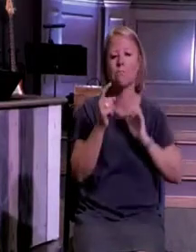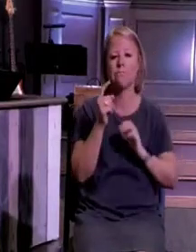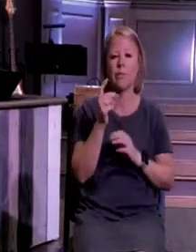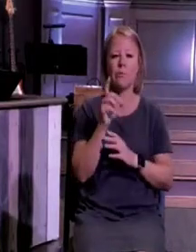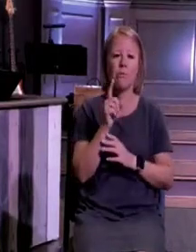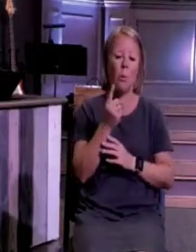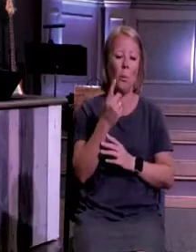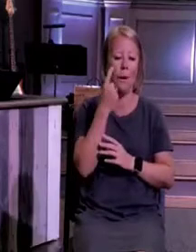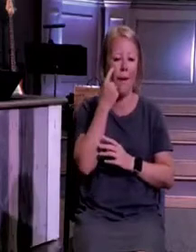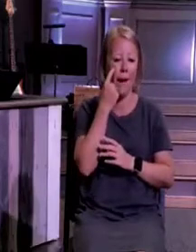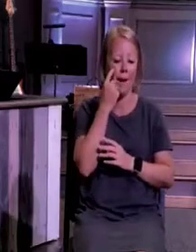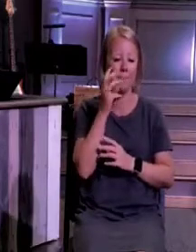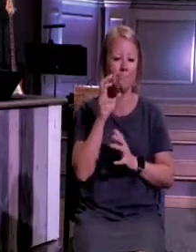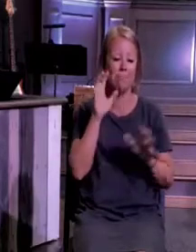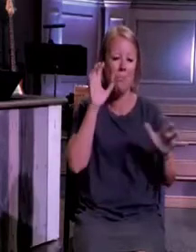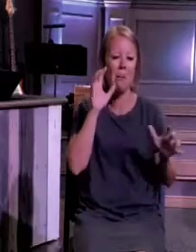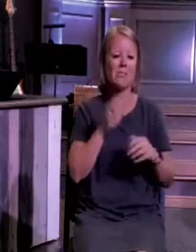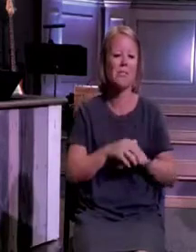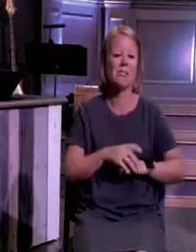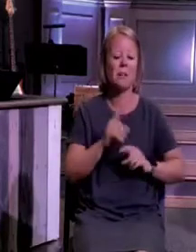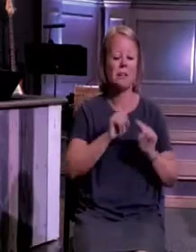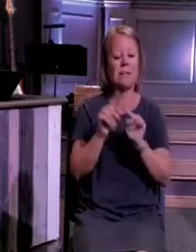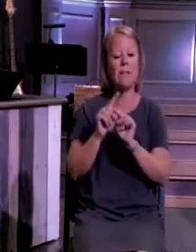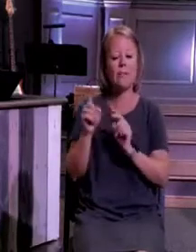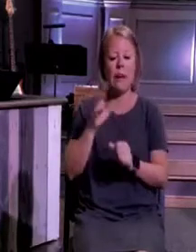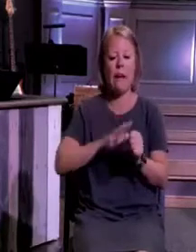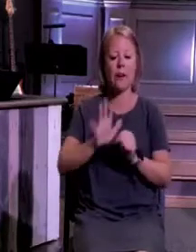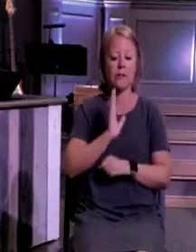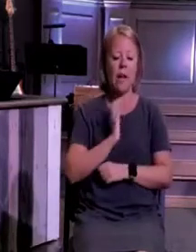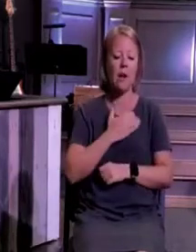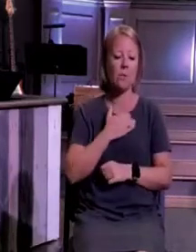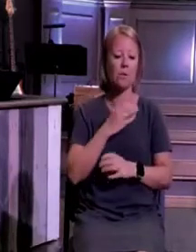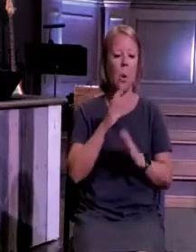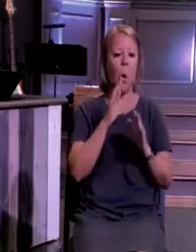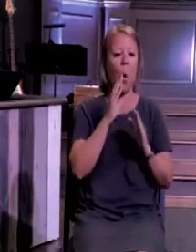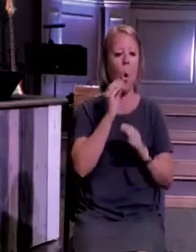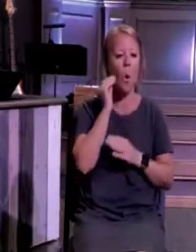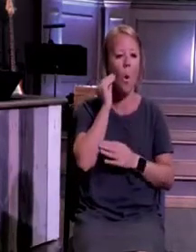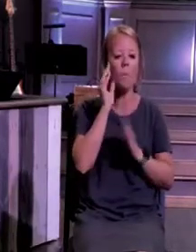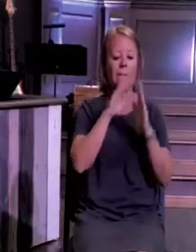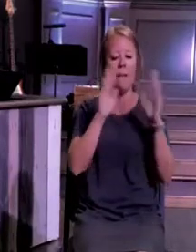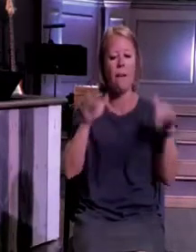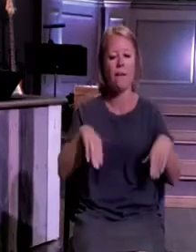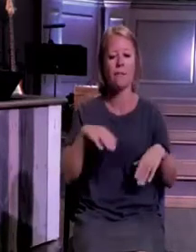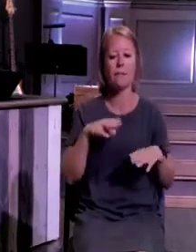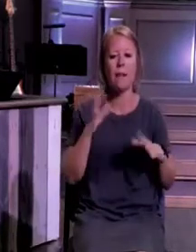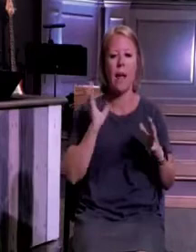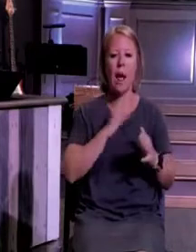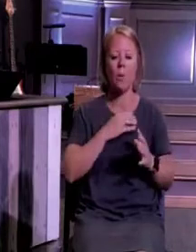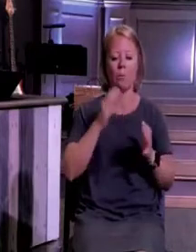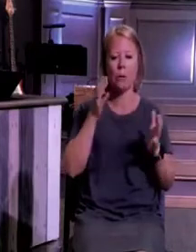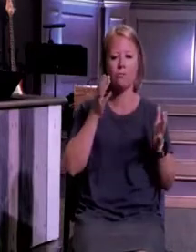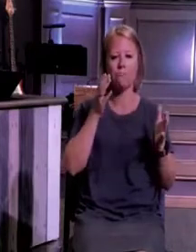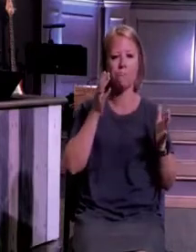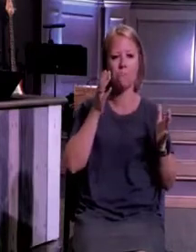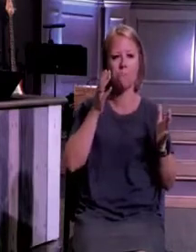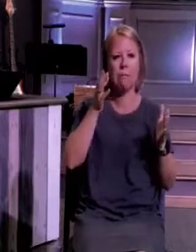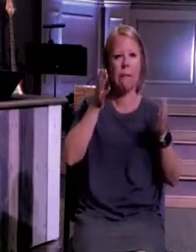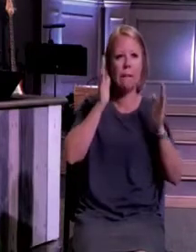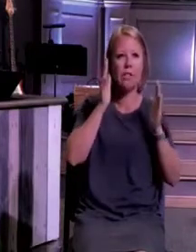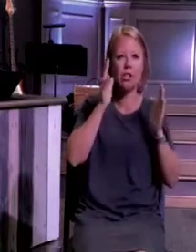all have in different areas of our homes and houses, that draws our attention away from God